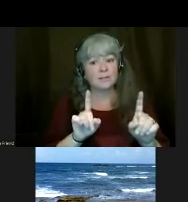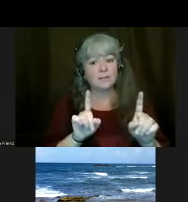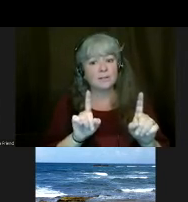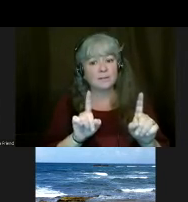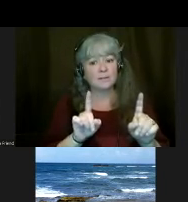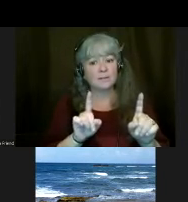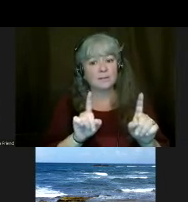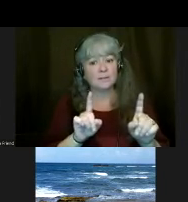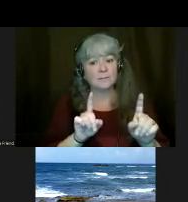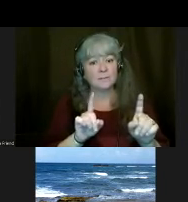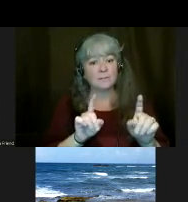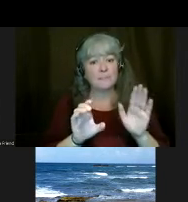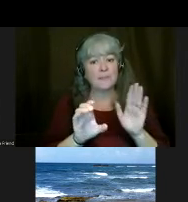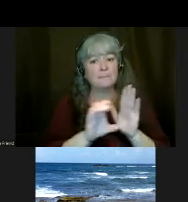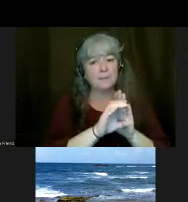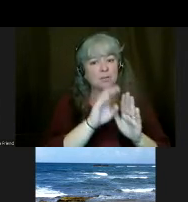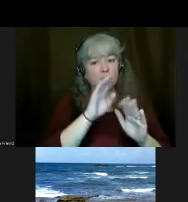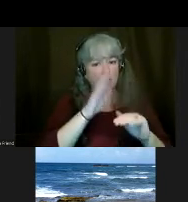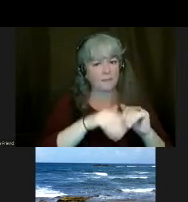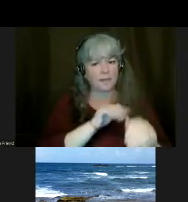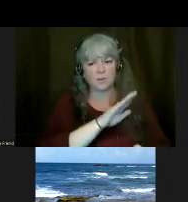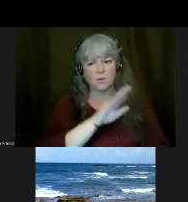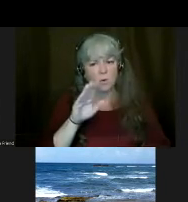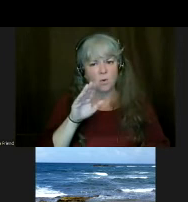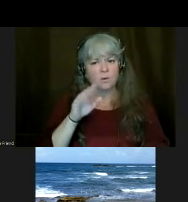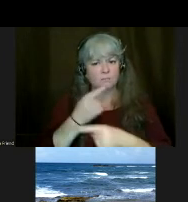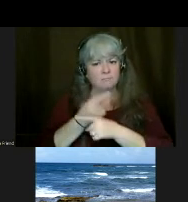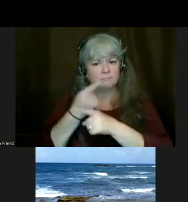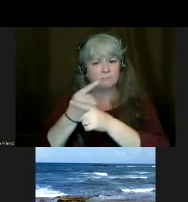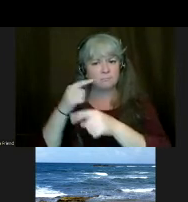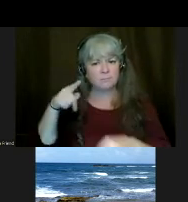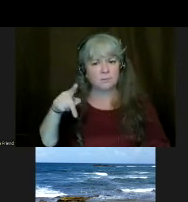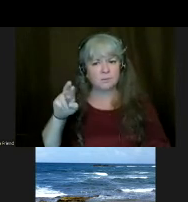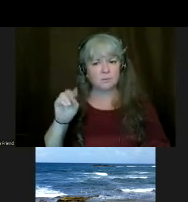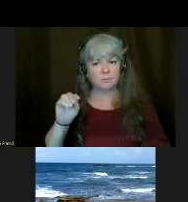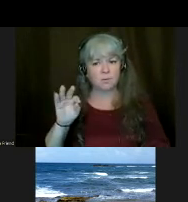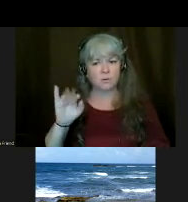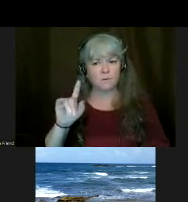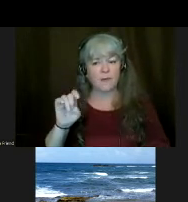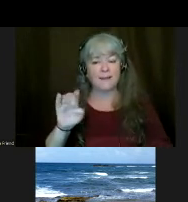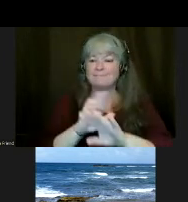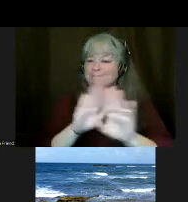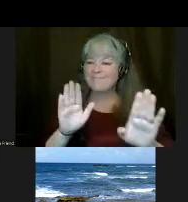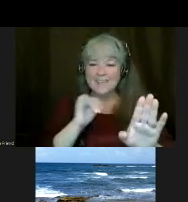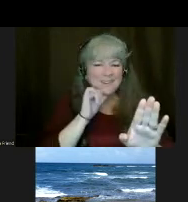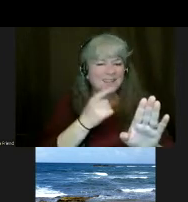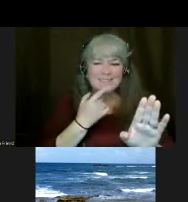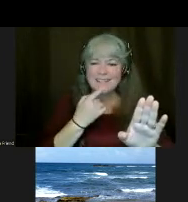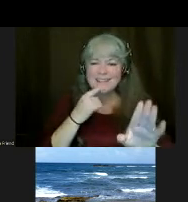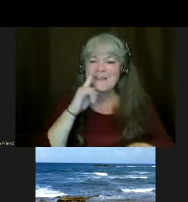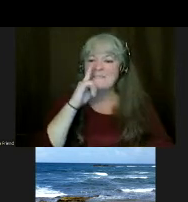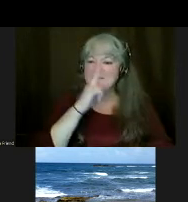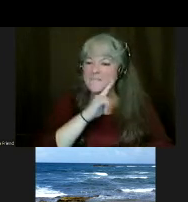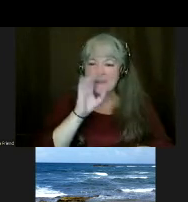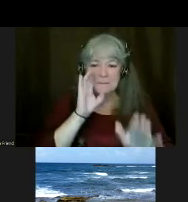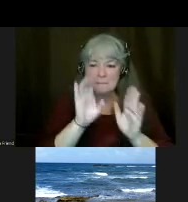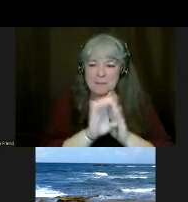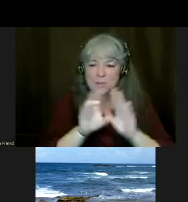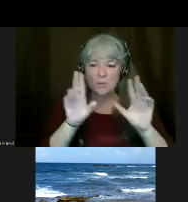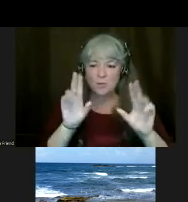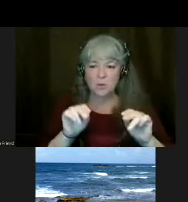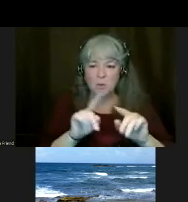the profile. I'm not saying use a fake picture, I'm saying use